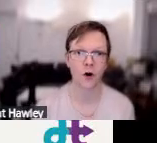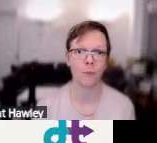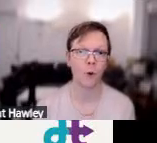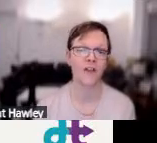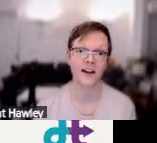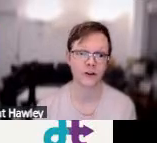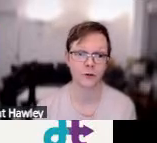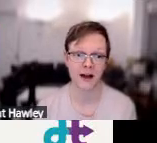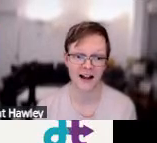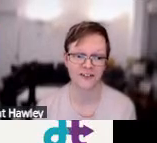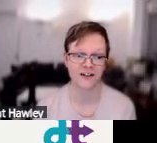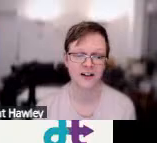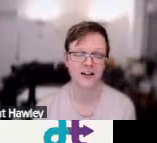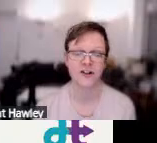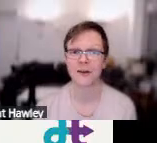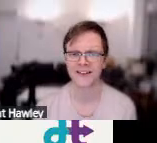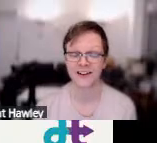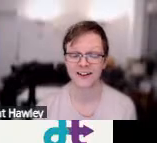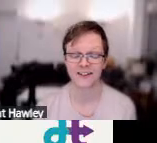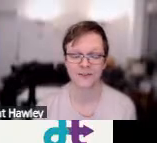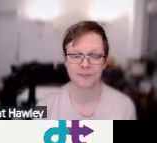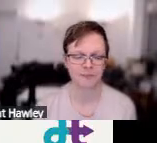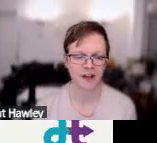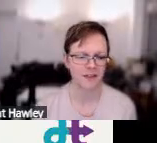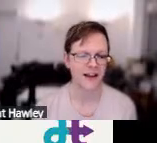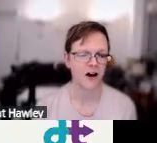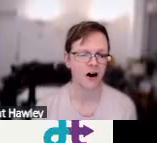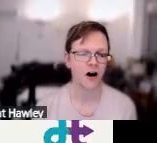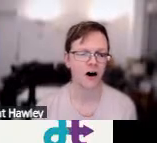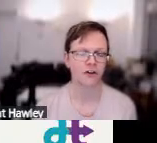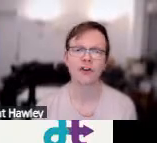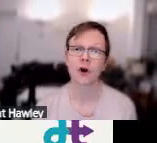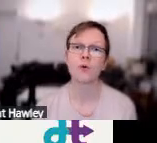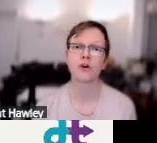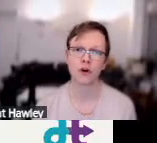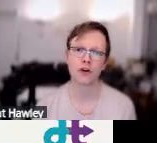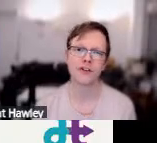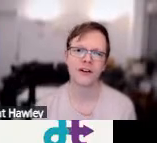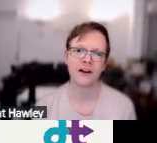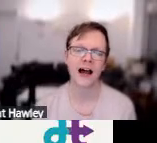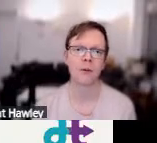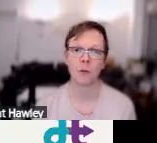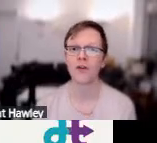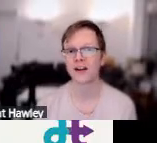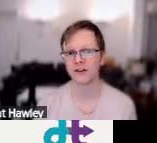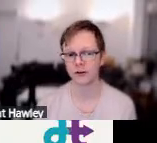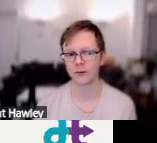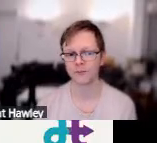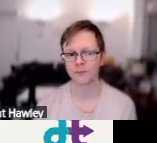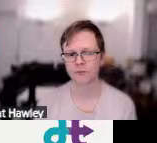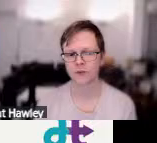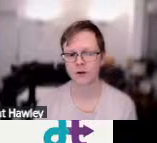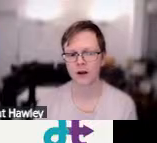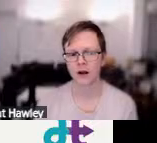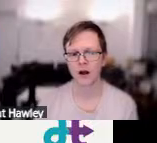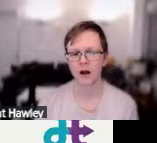hyper-focused on what they do best, gymnastics. They are so good at what they do.